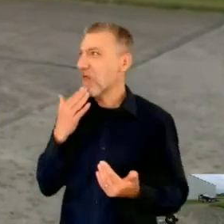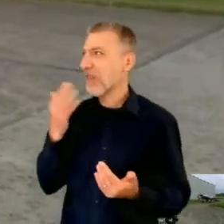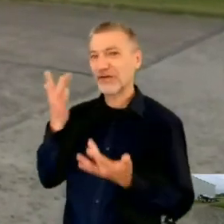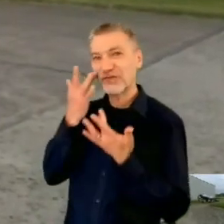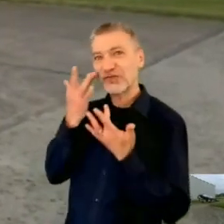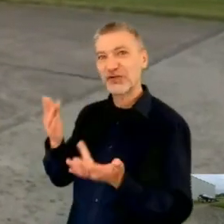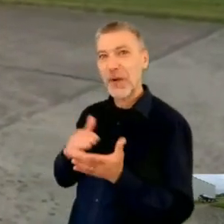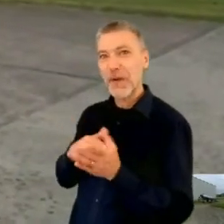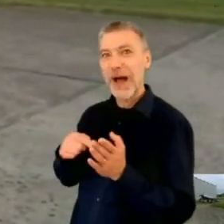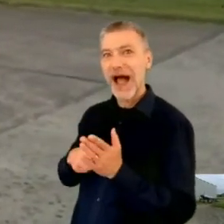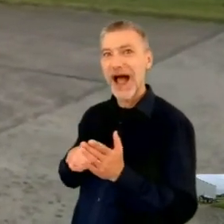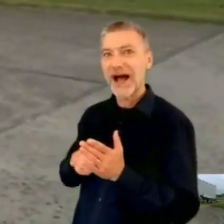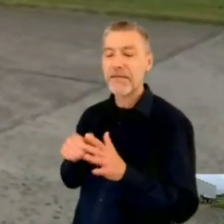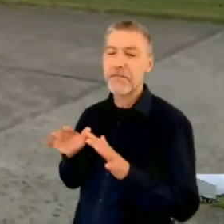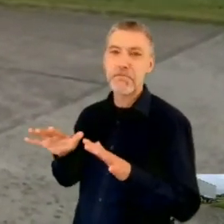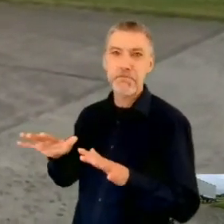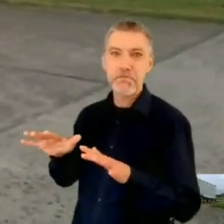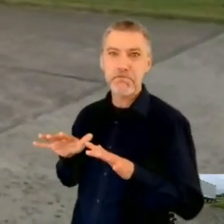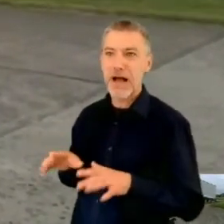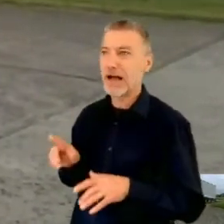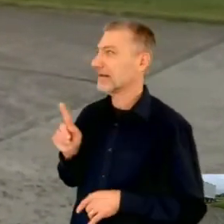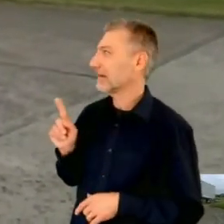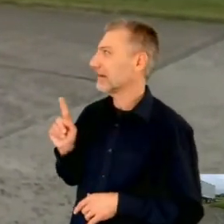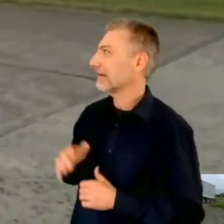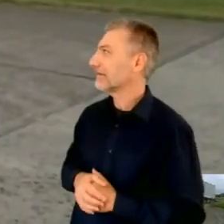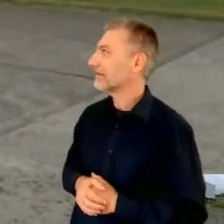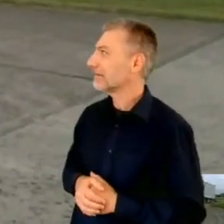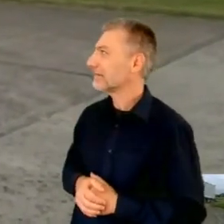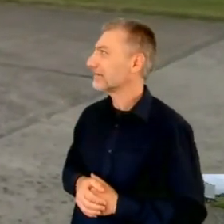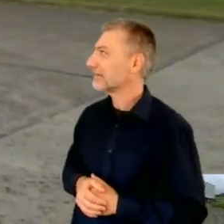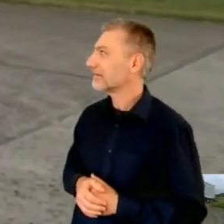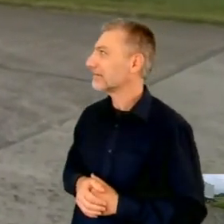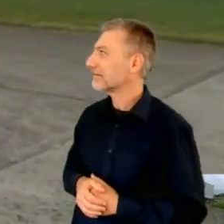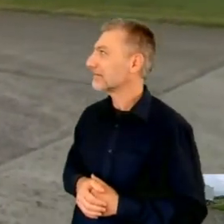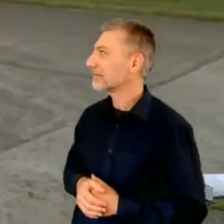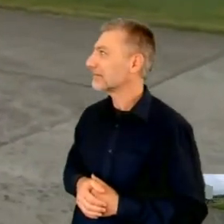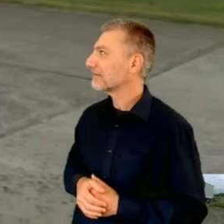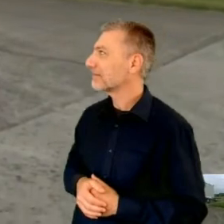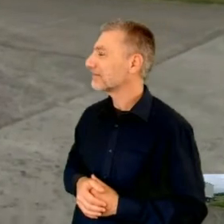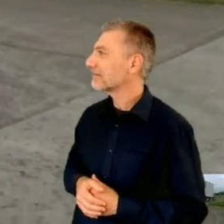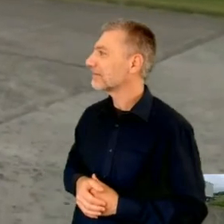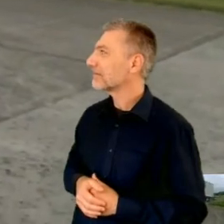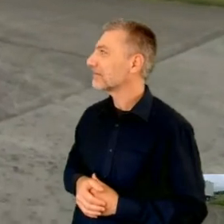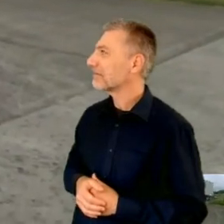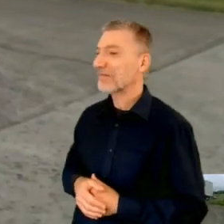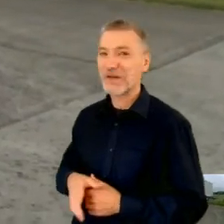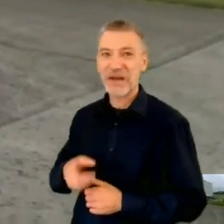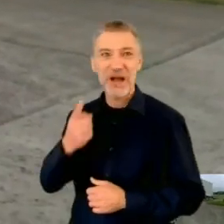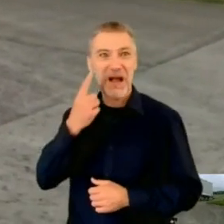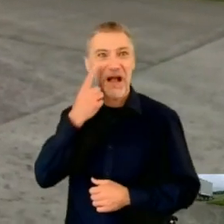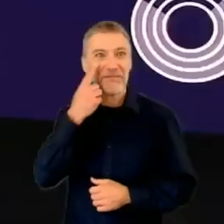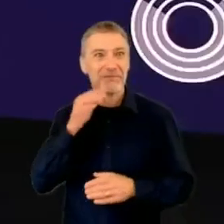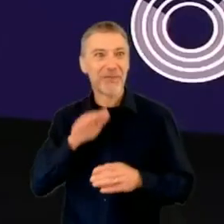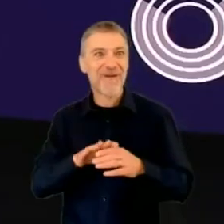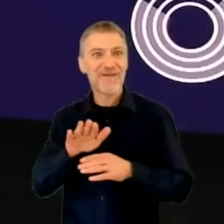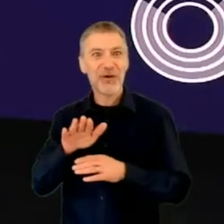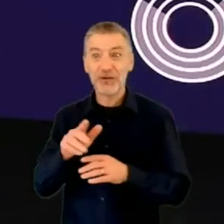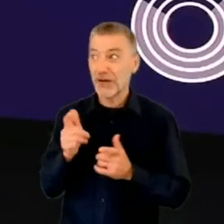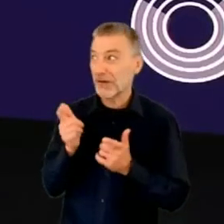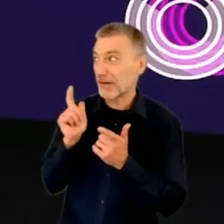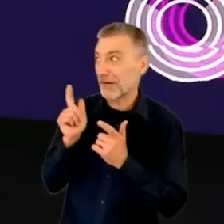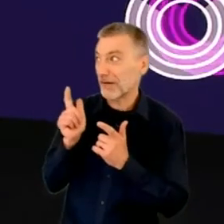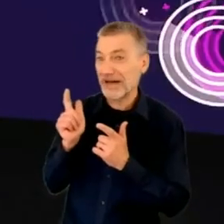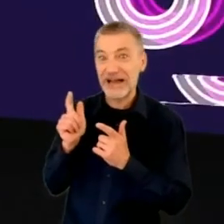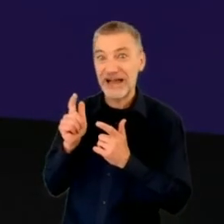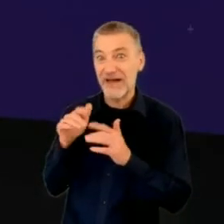to see that in action. Yes, we'll watch out for that. Make sure the plane doesn't take off while we're